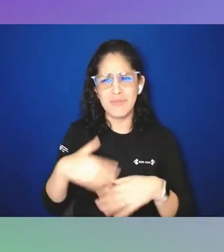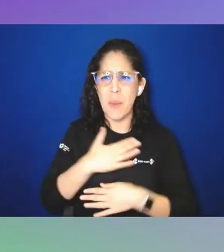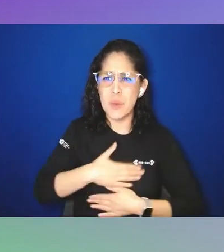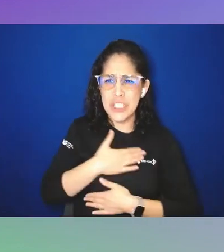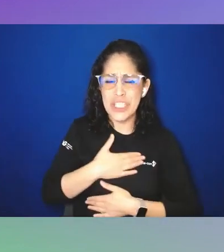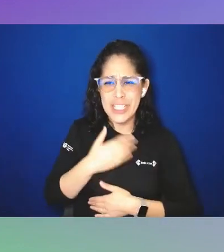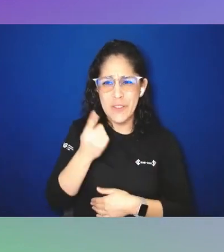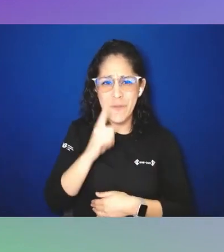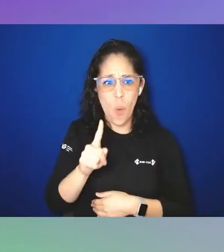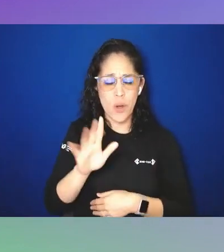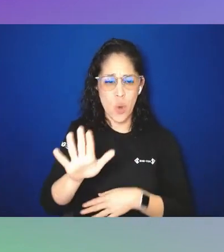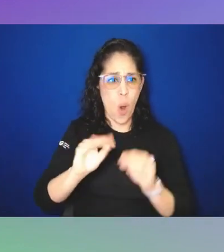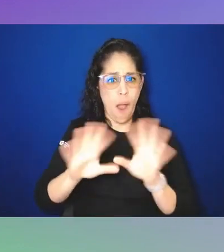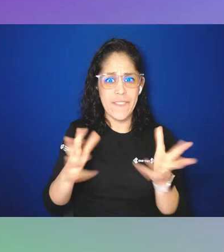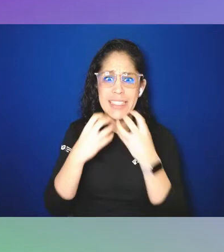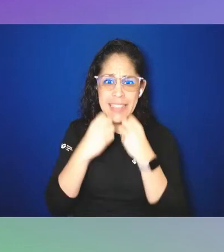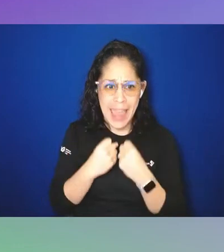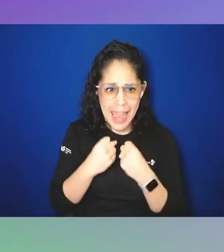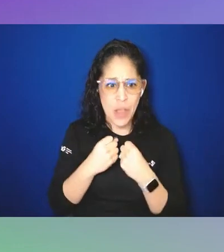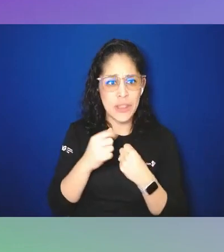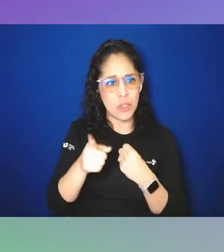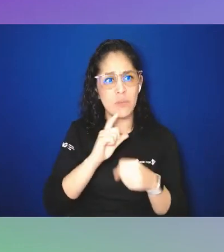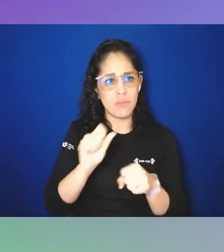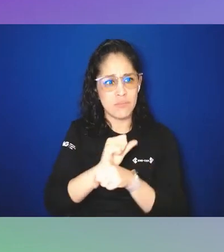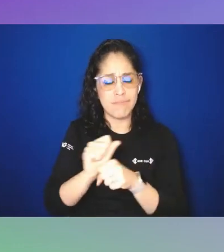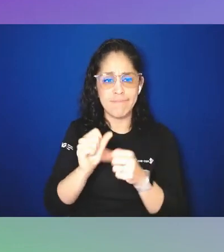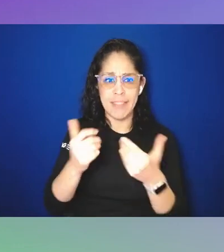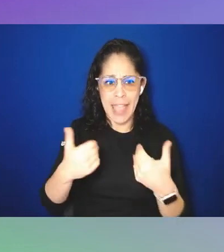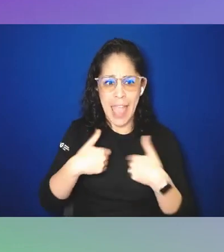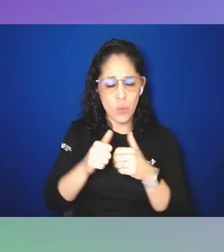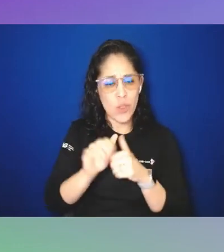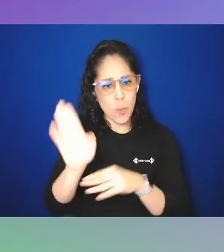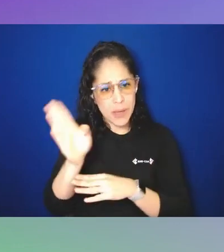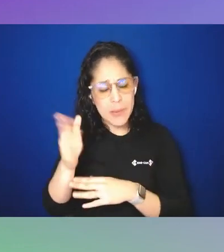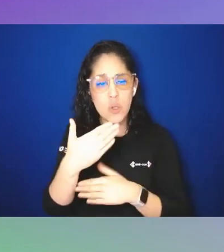the obvious care that you put into the presentation. So thank you very much